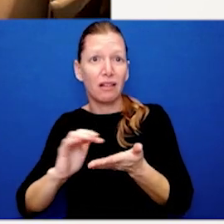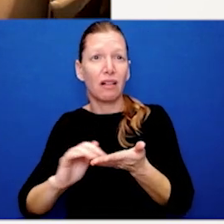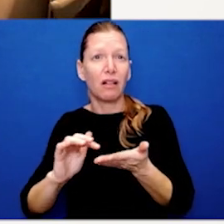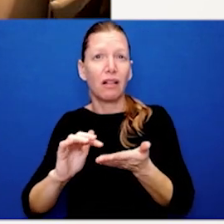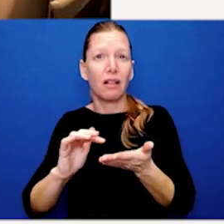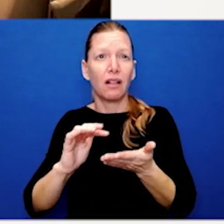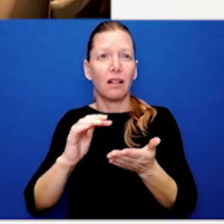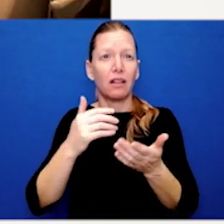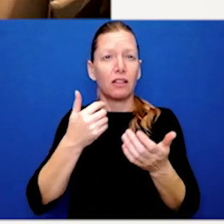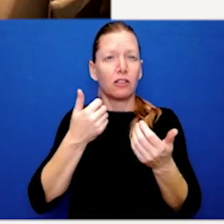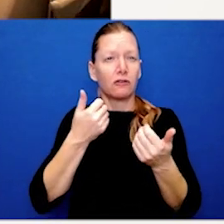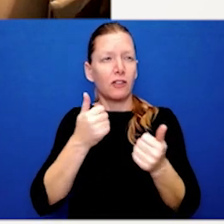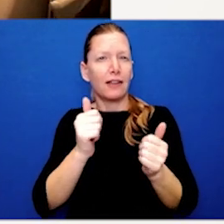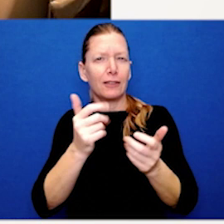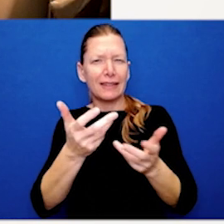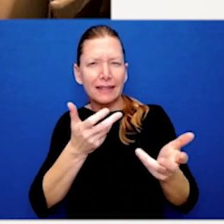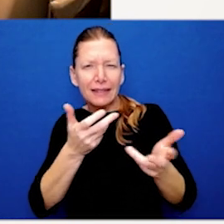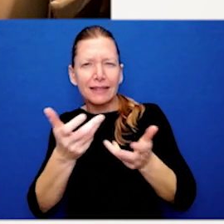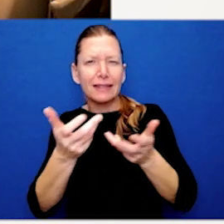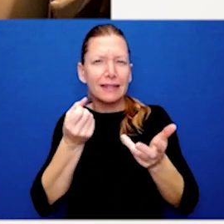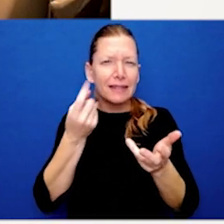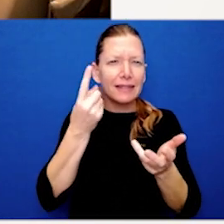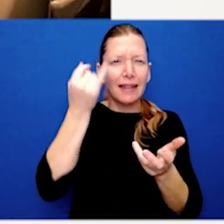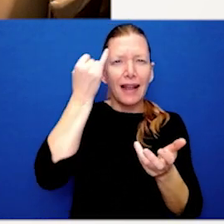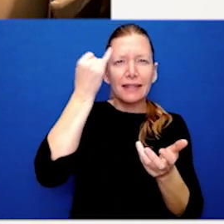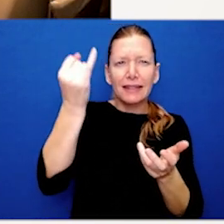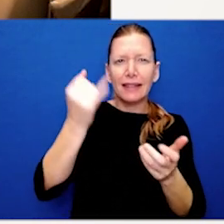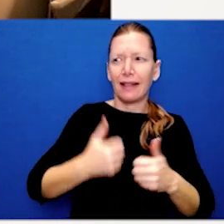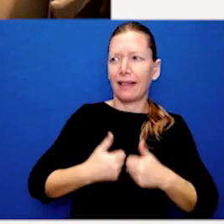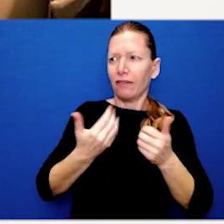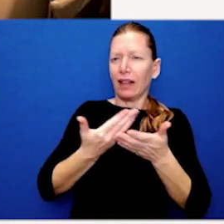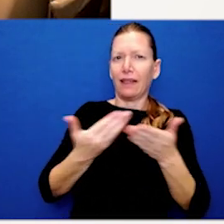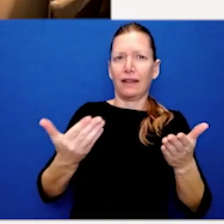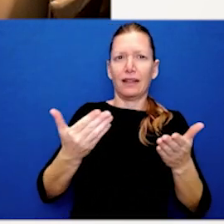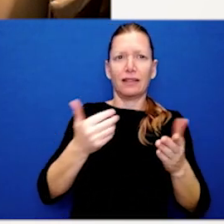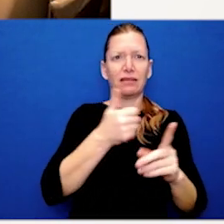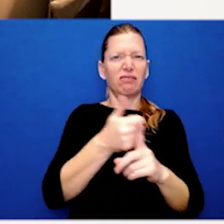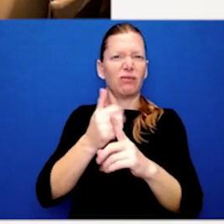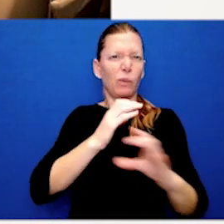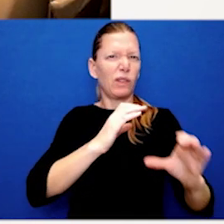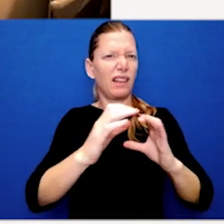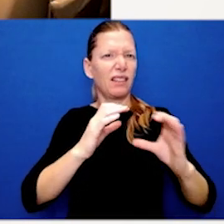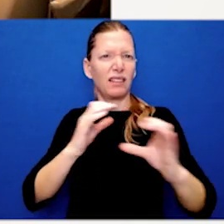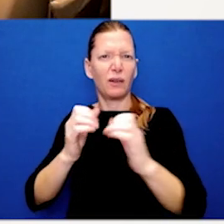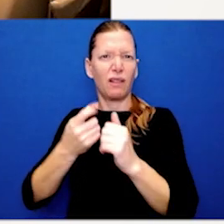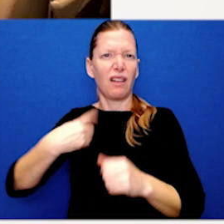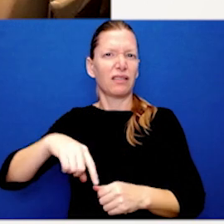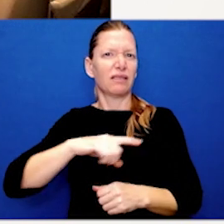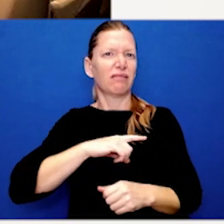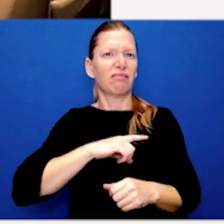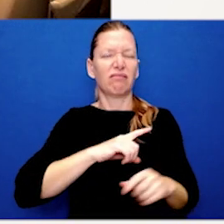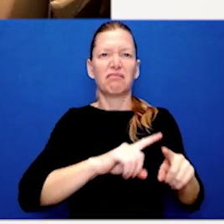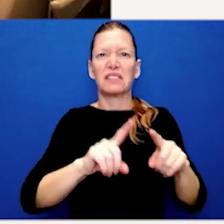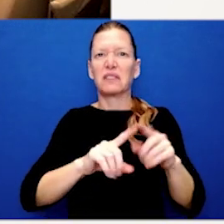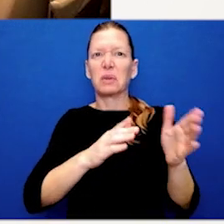Braille, to just sort of engage with the idea that living things are communicating with us